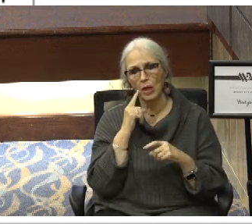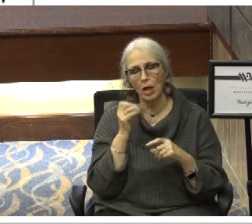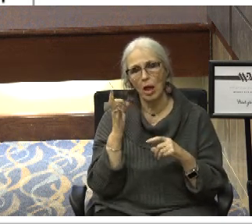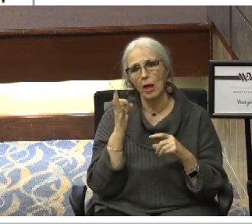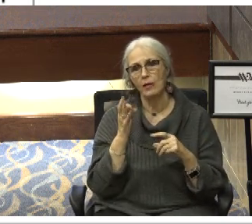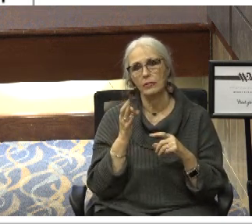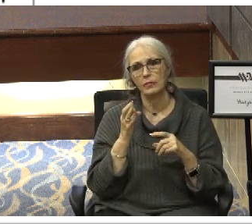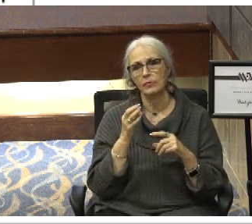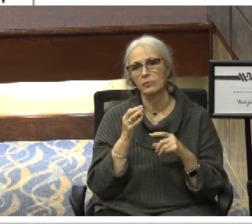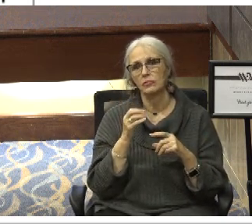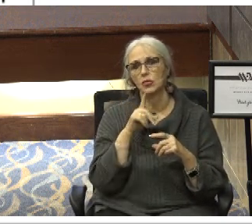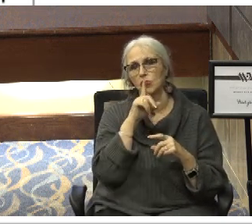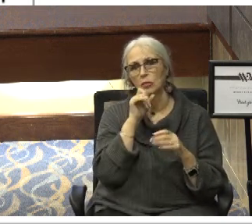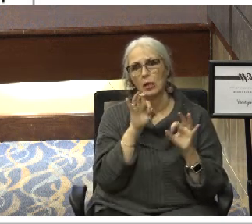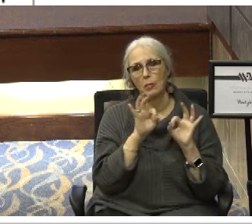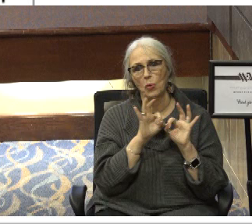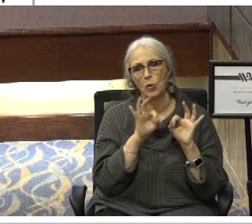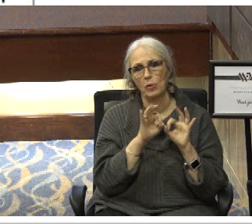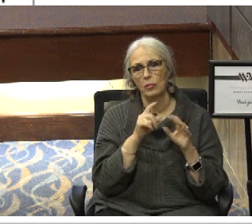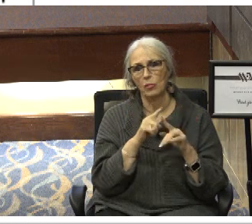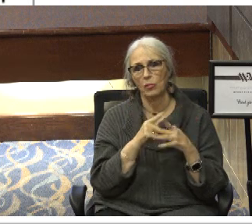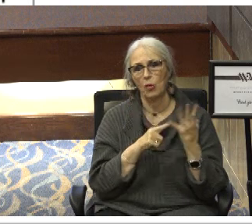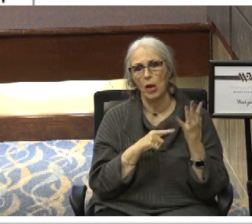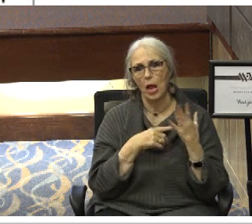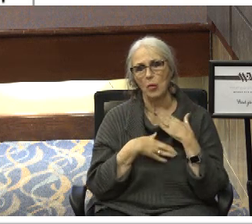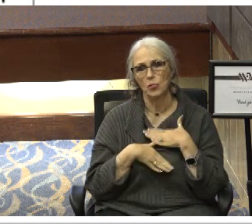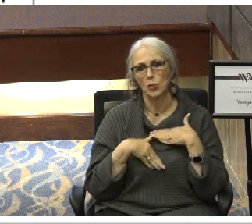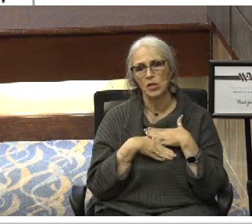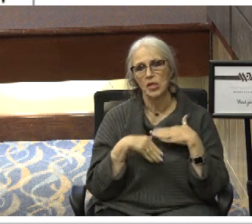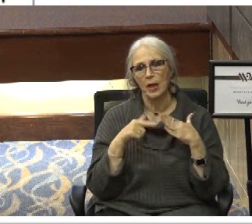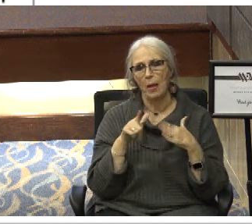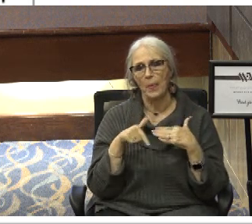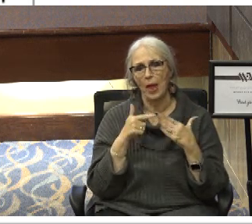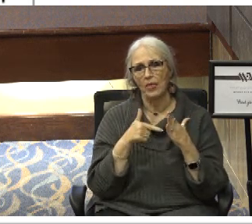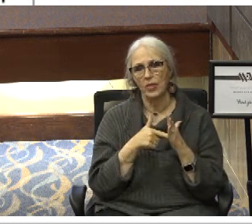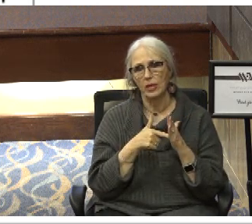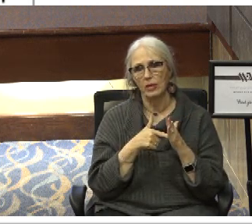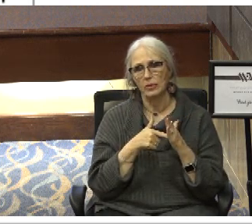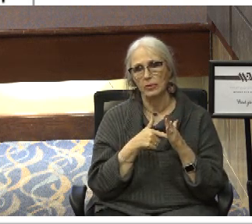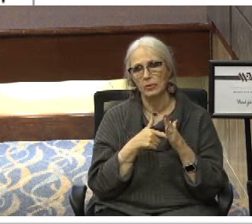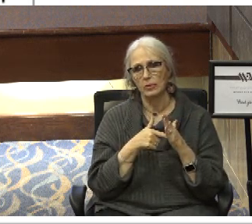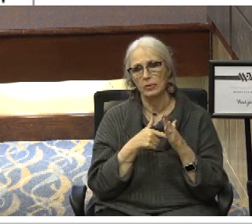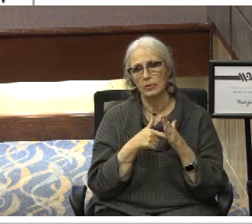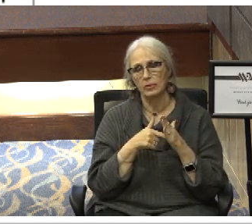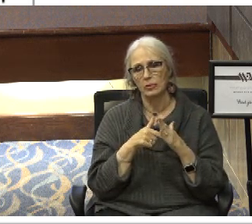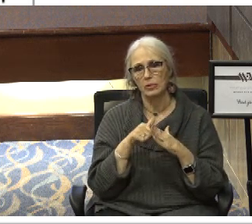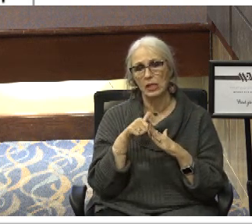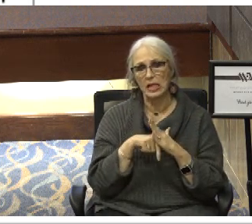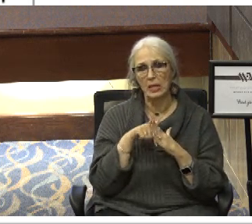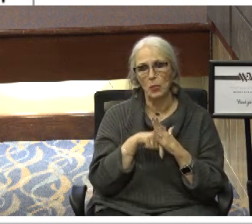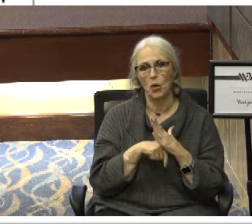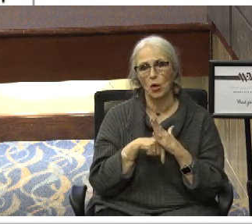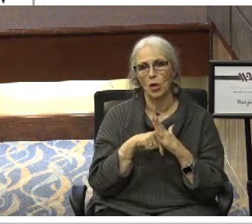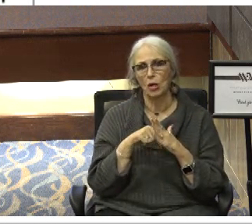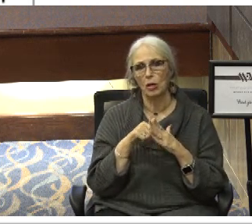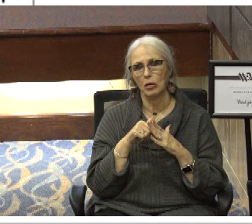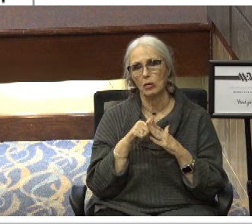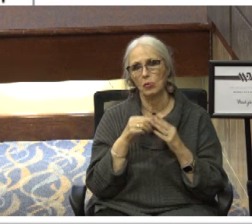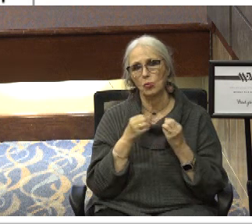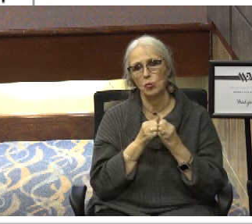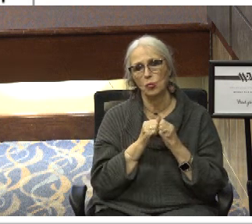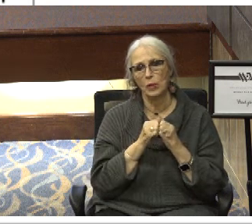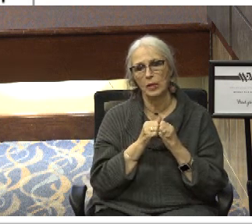to solution. But one of the things I appreciate about this is that the deeper dive with